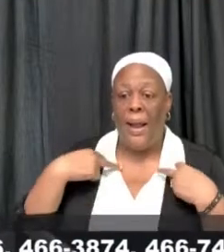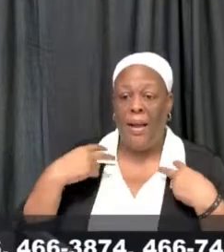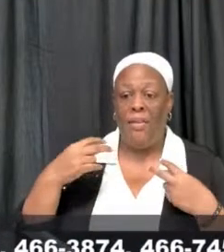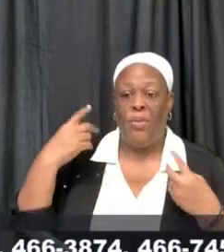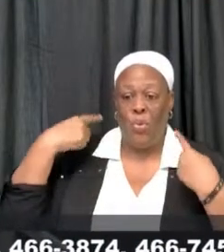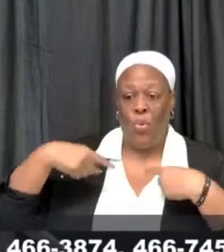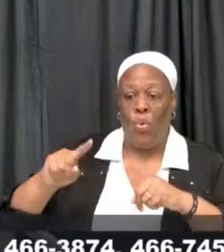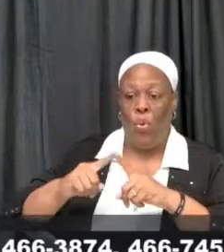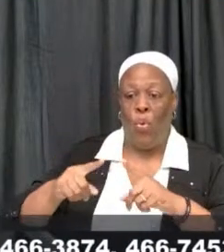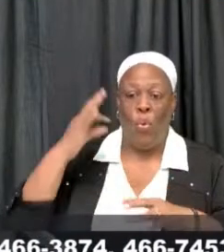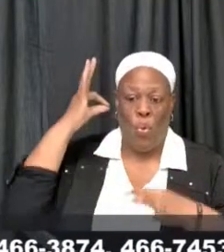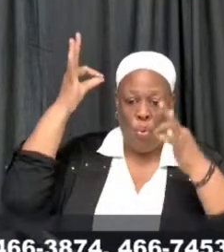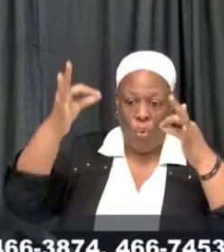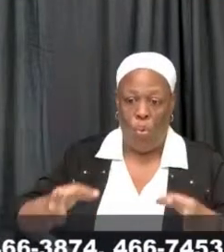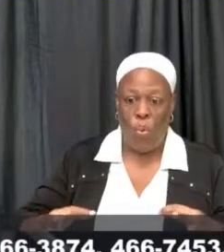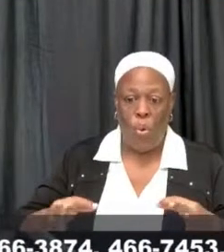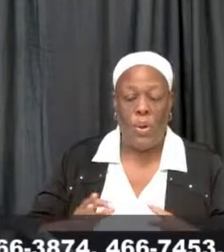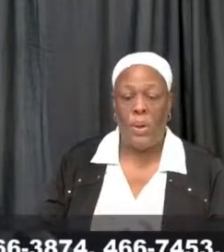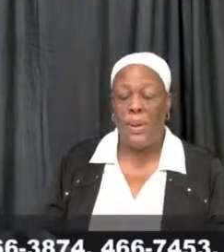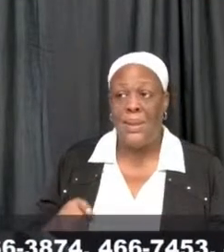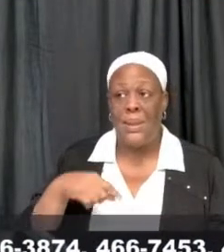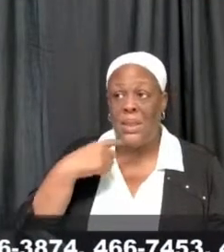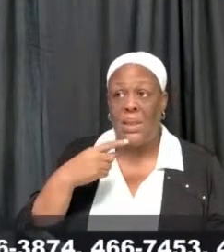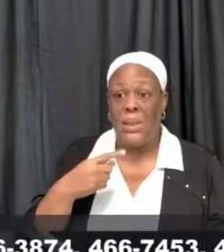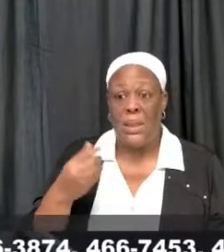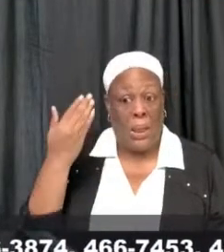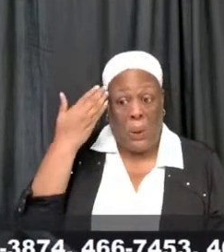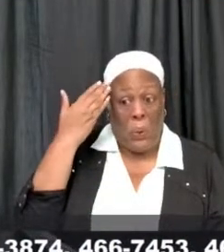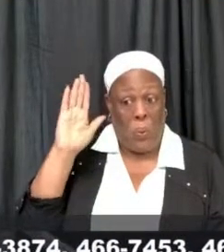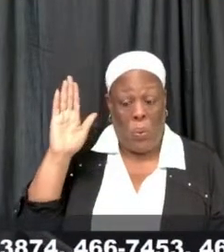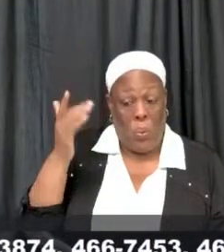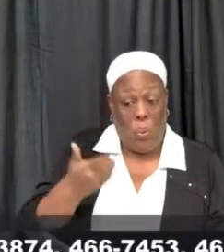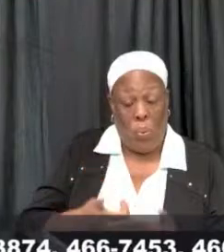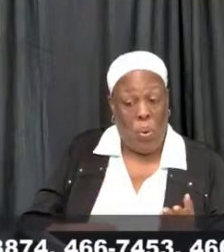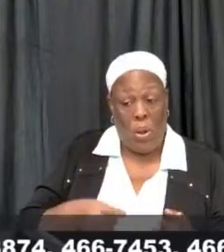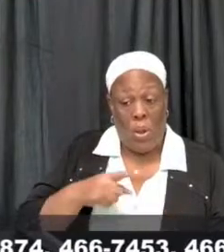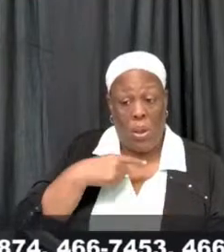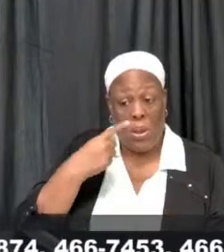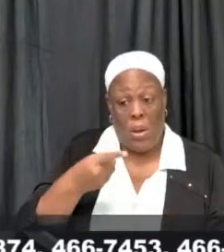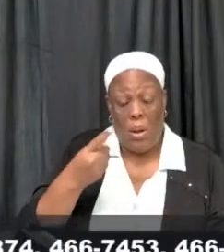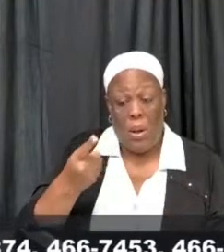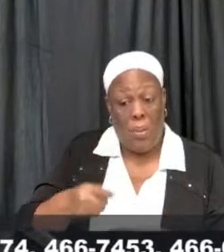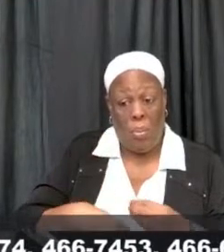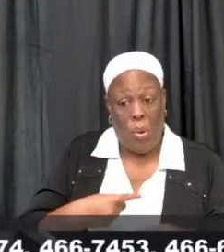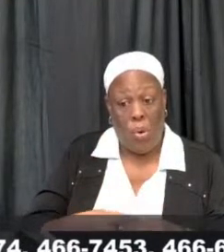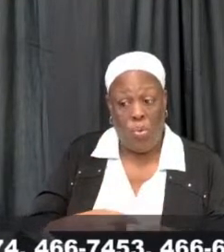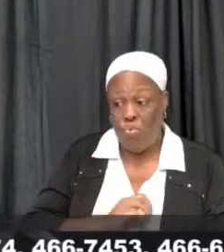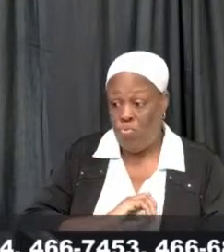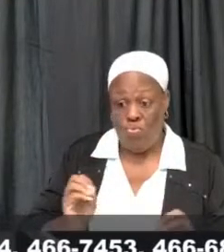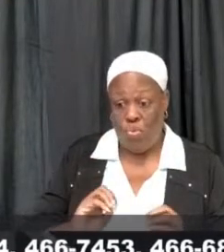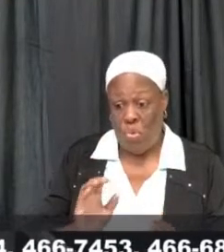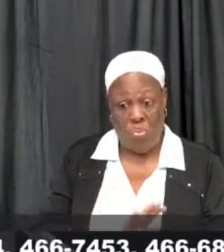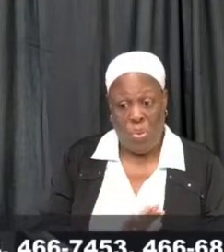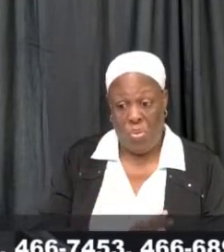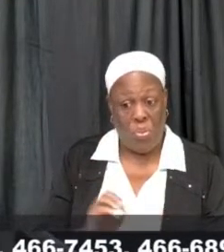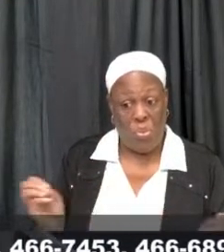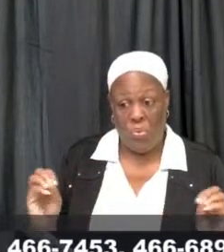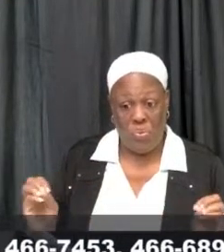not in receipt of or has officially been made aware of any document related to this